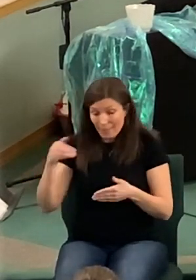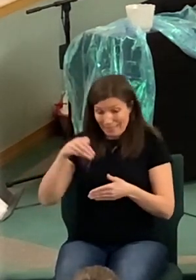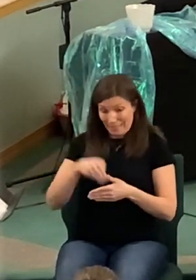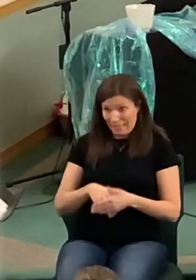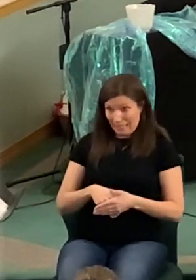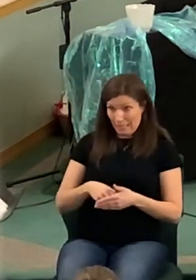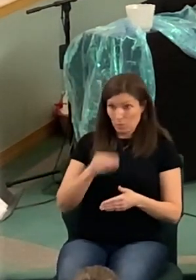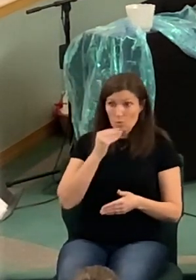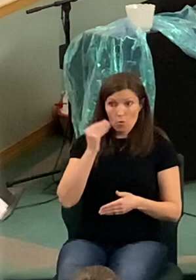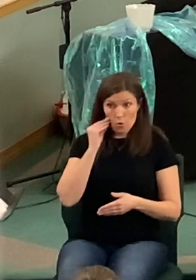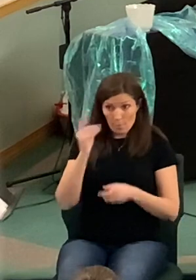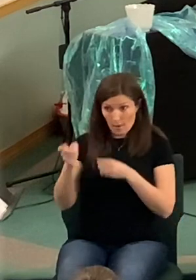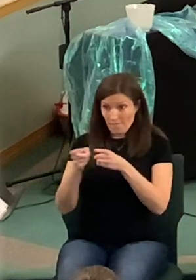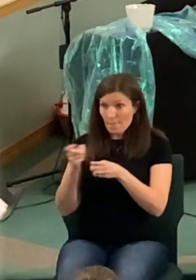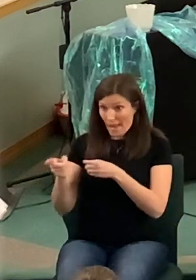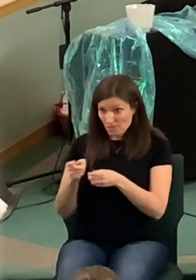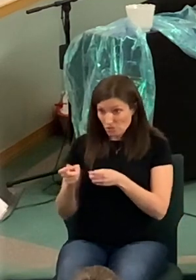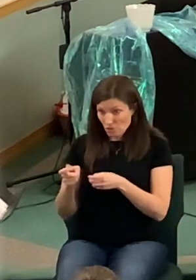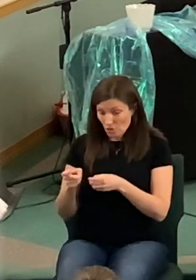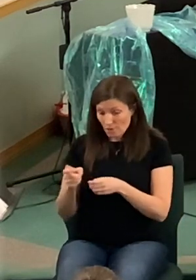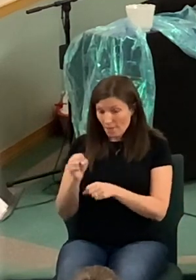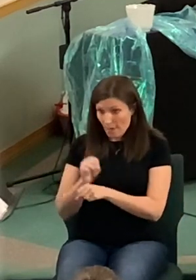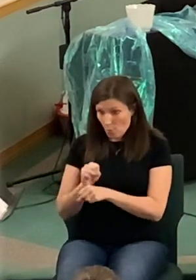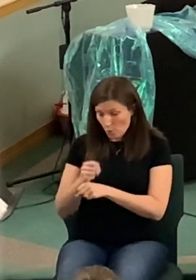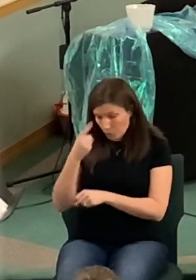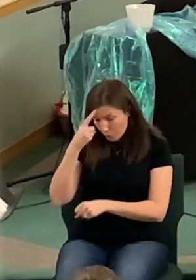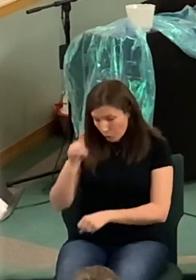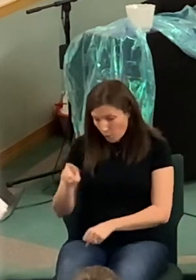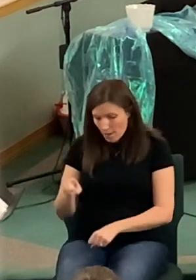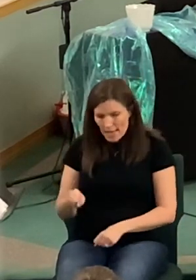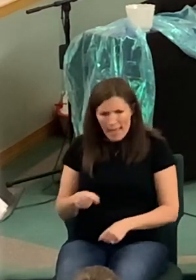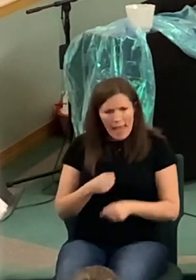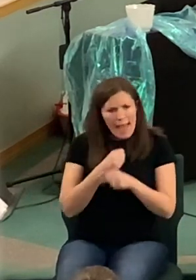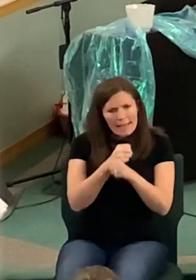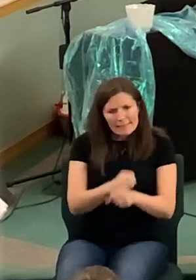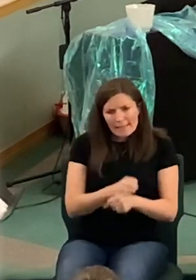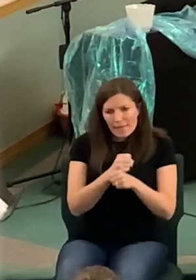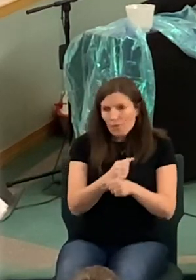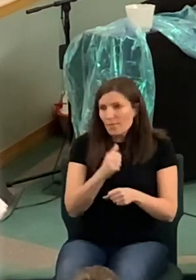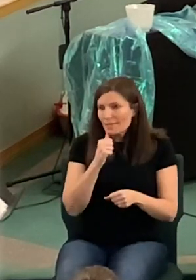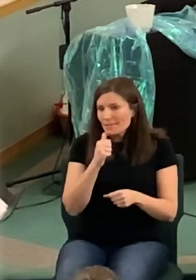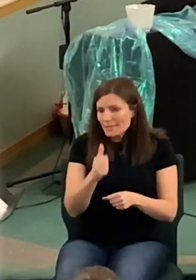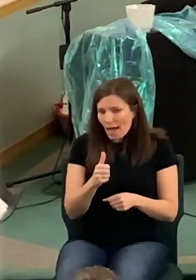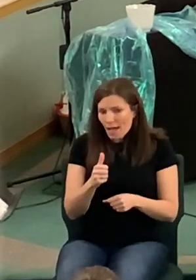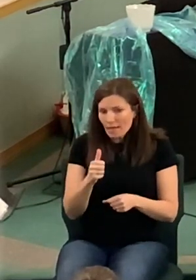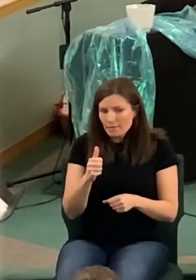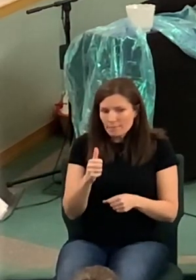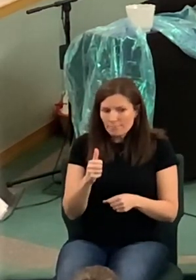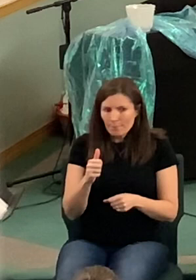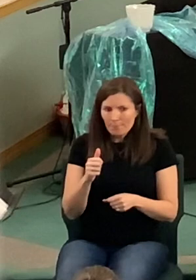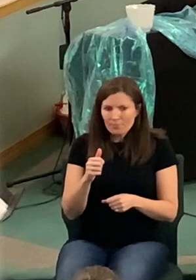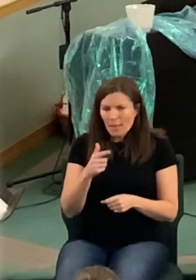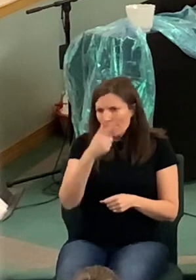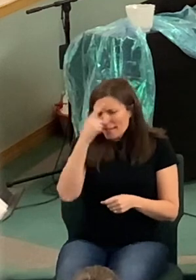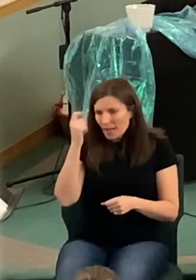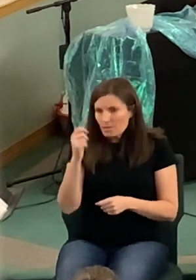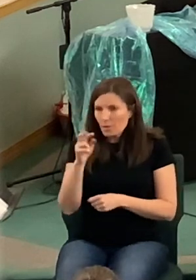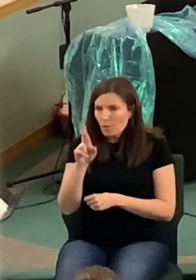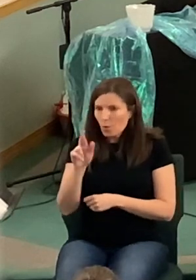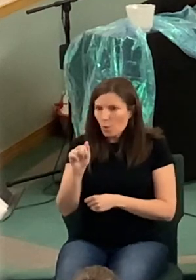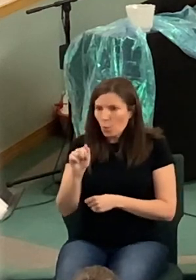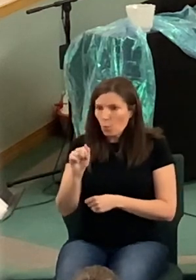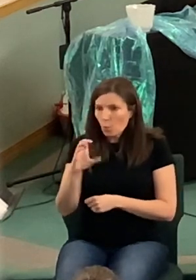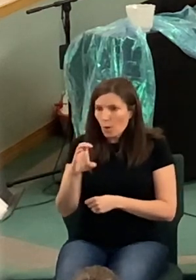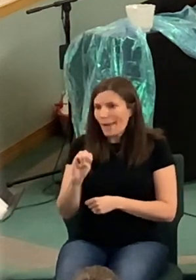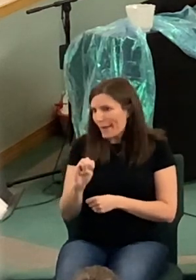of the person that they worked for. And slavery was not based on race. For us as